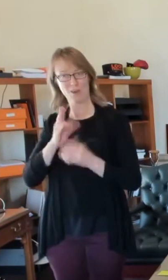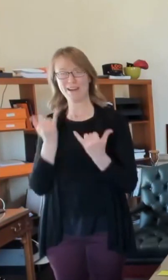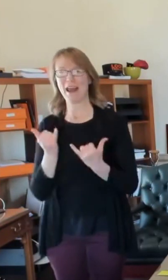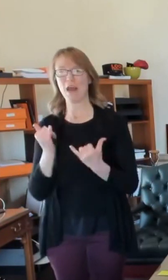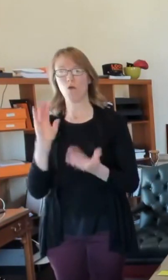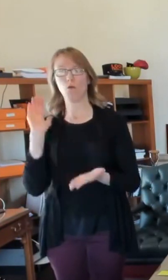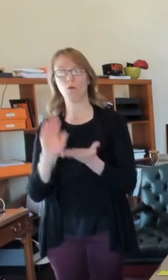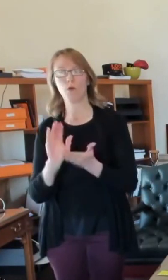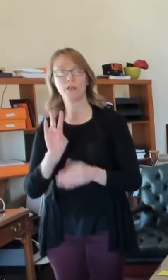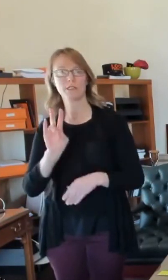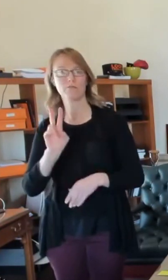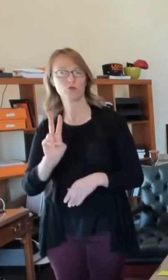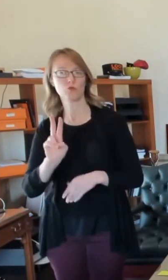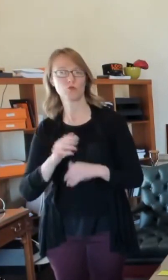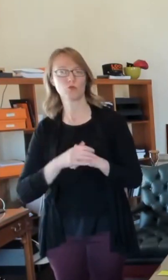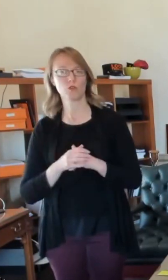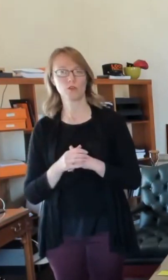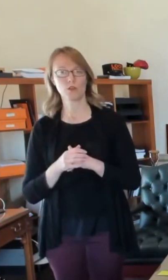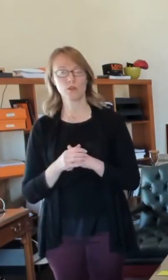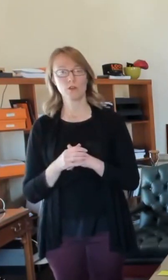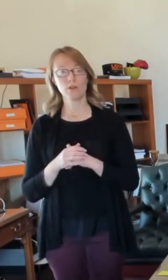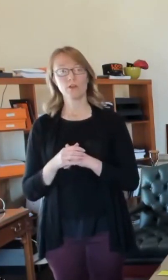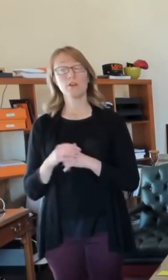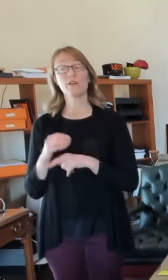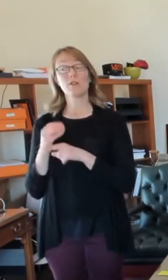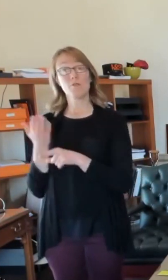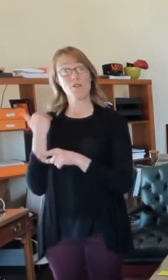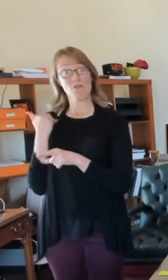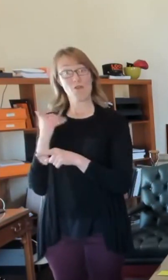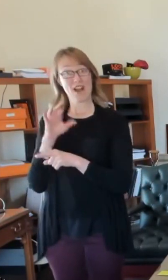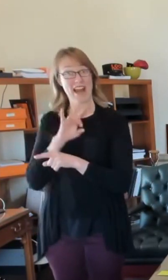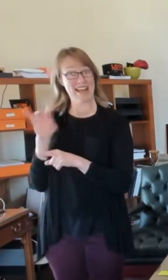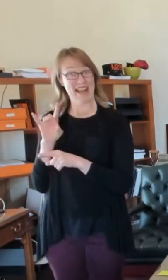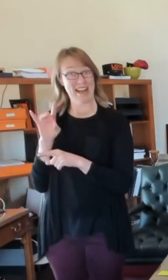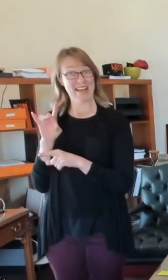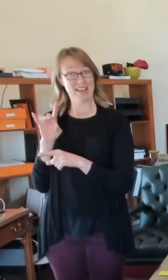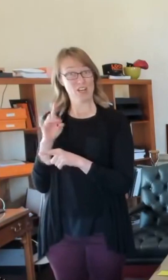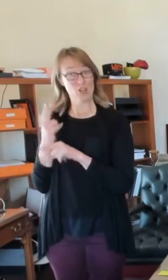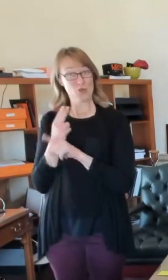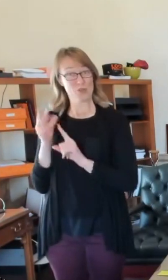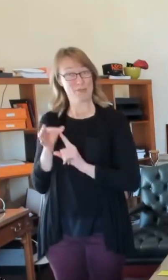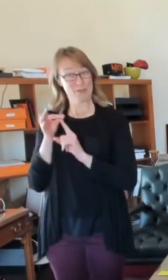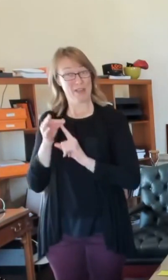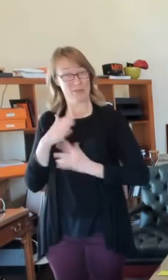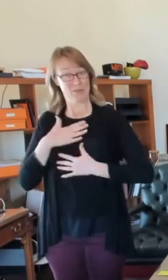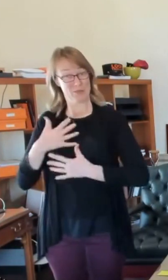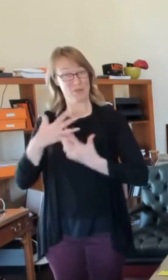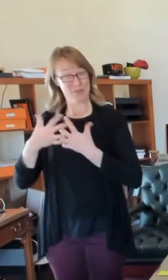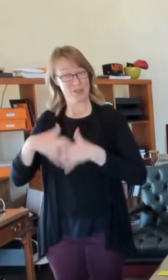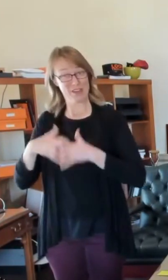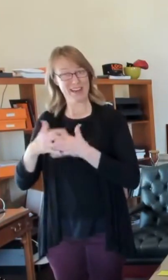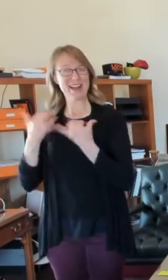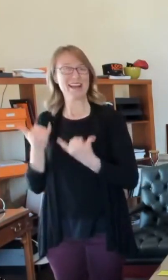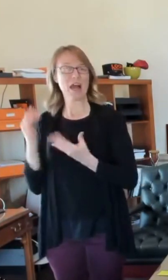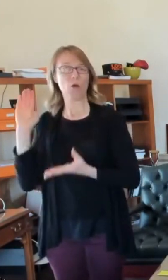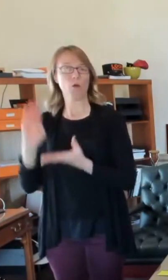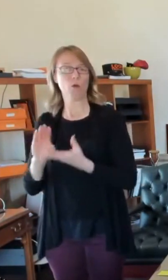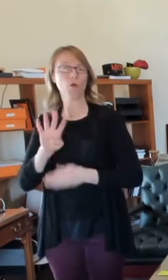on ventilators. Today there are 48. So, you know, you can see the progress here, and